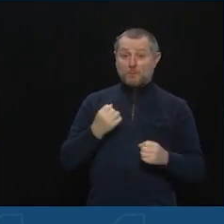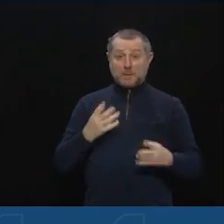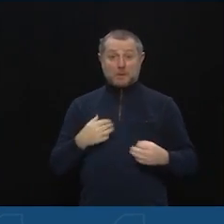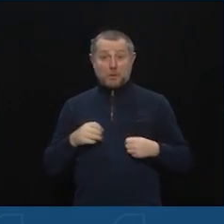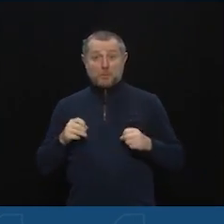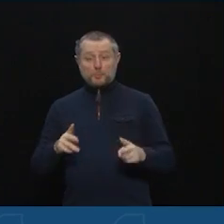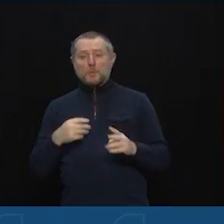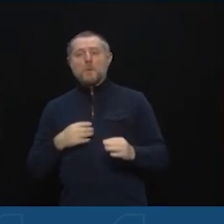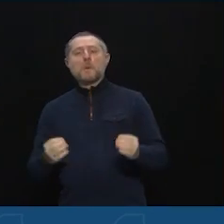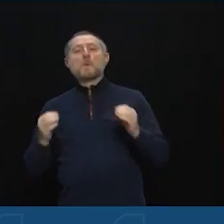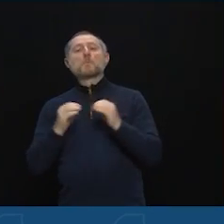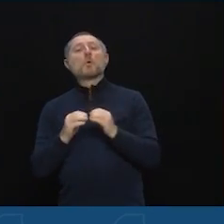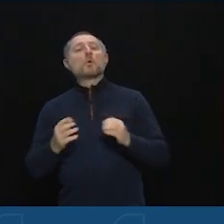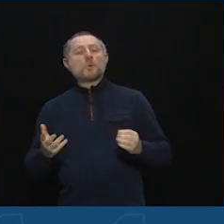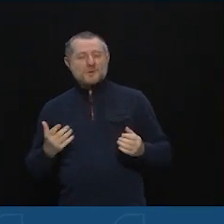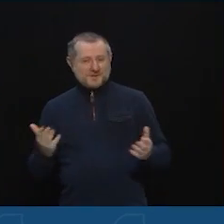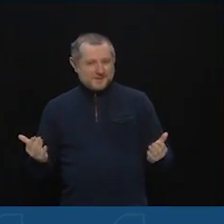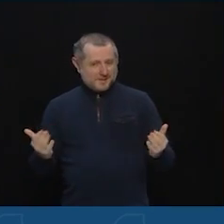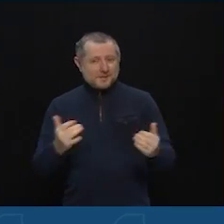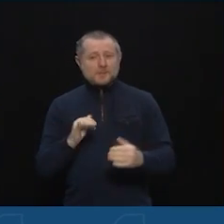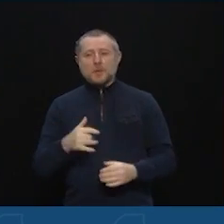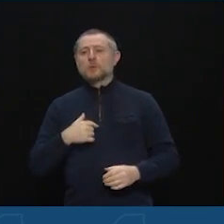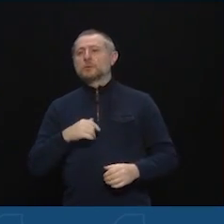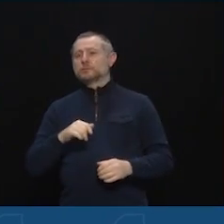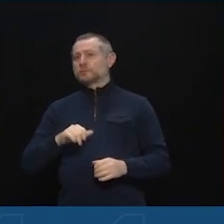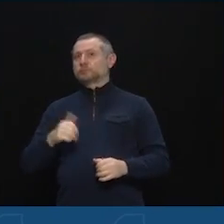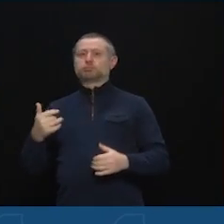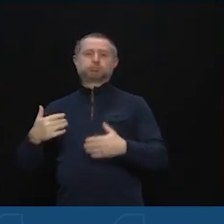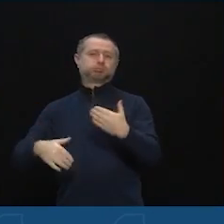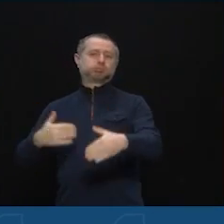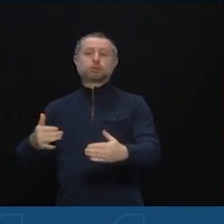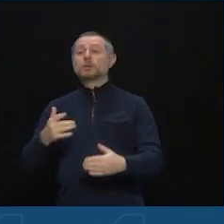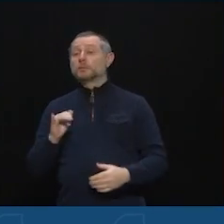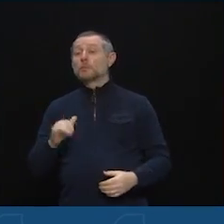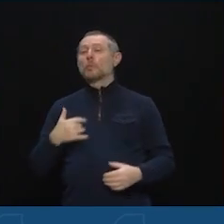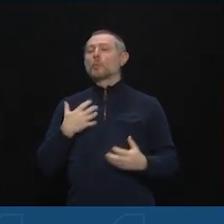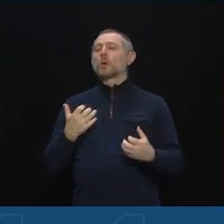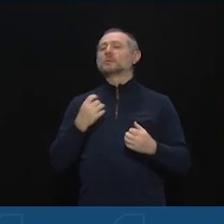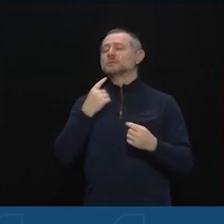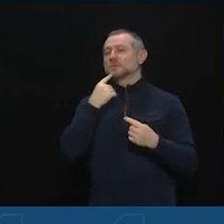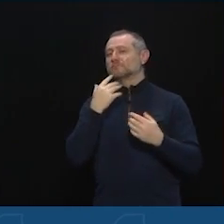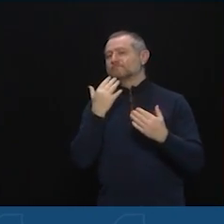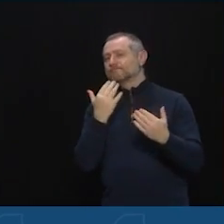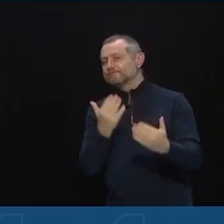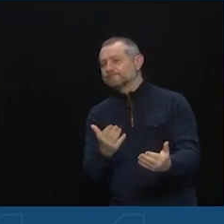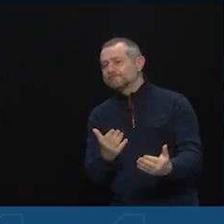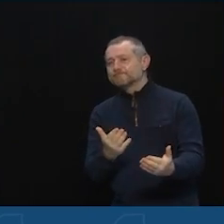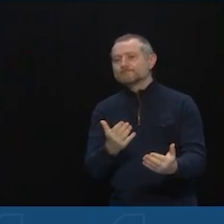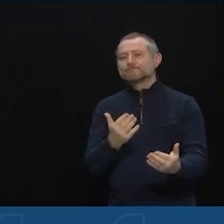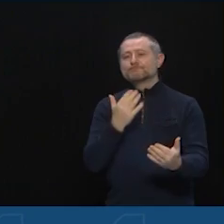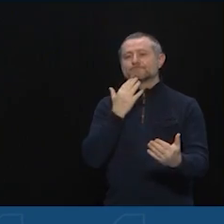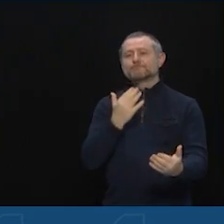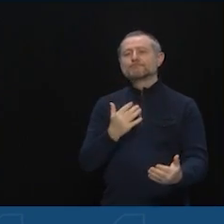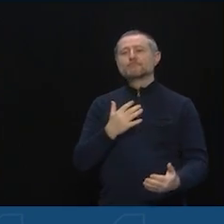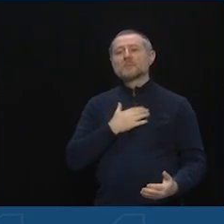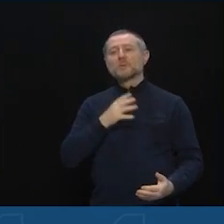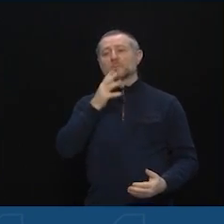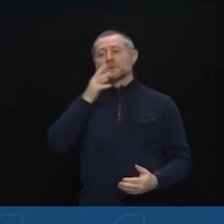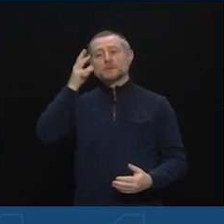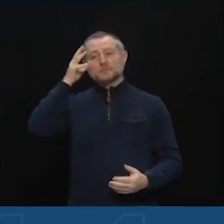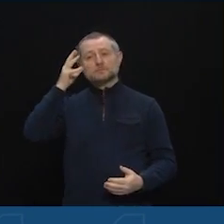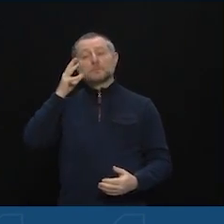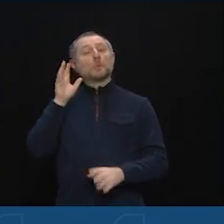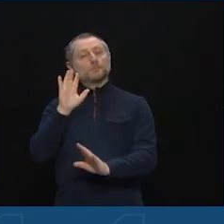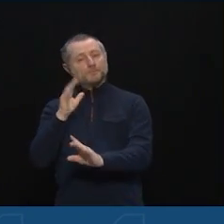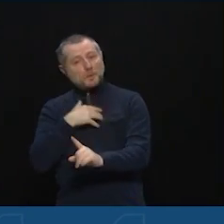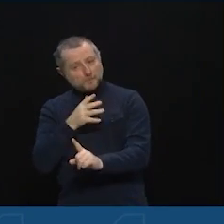they already do is something that we all need. And I do just also want to acknowledge that I'm a son of a small business owner. This is something that my mother is